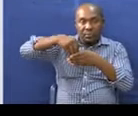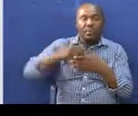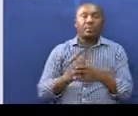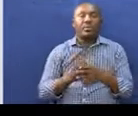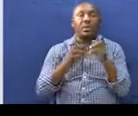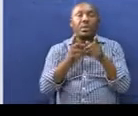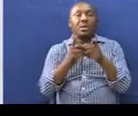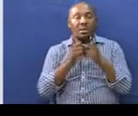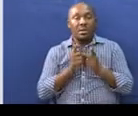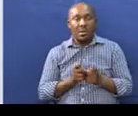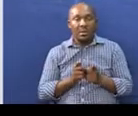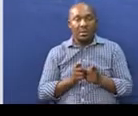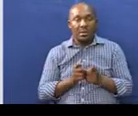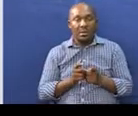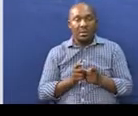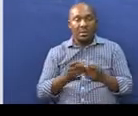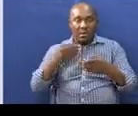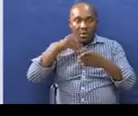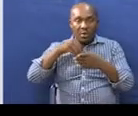the content boiled, and